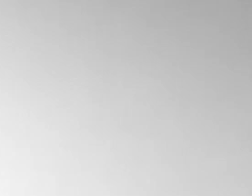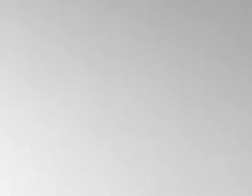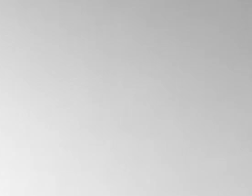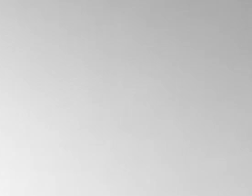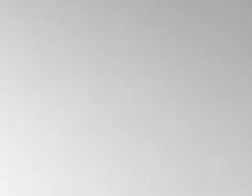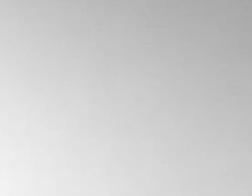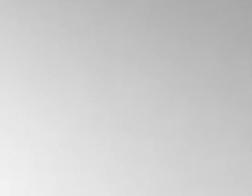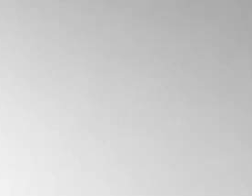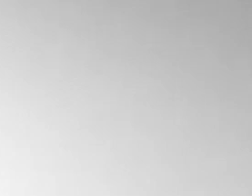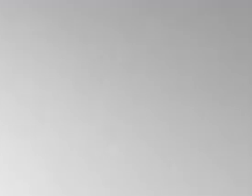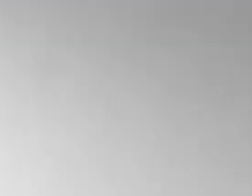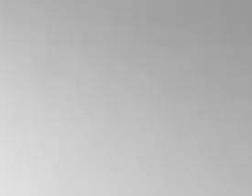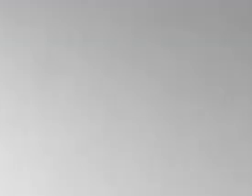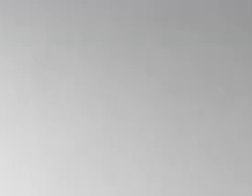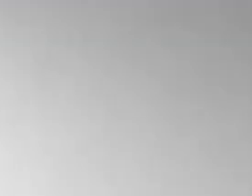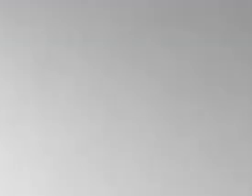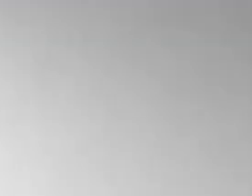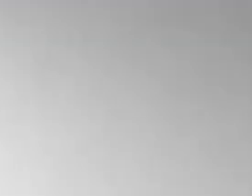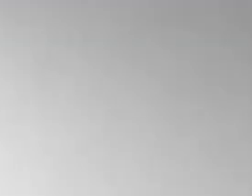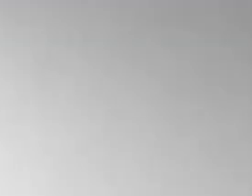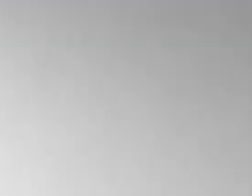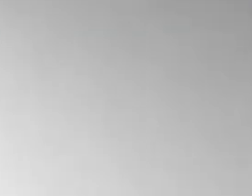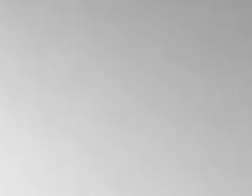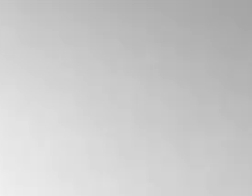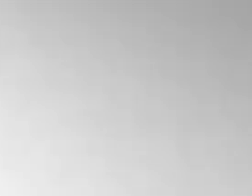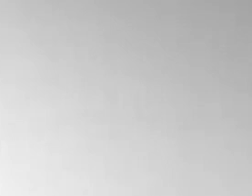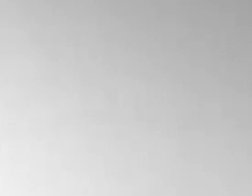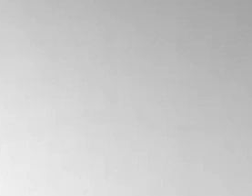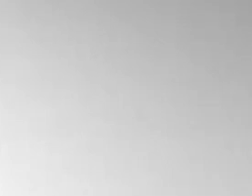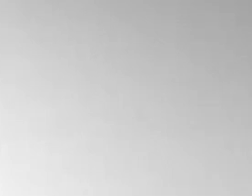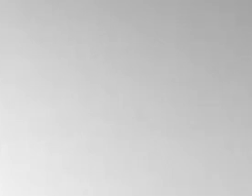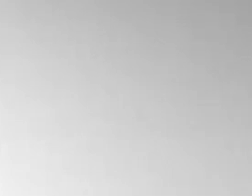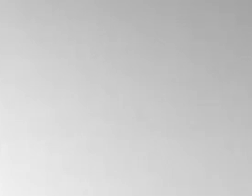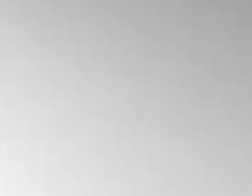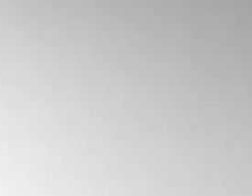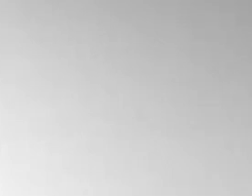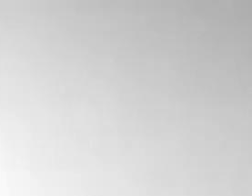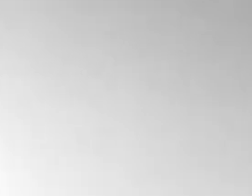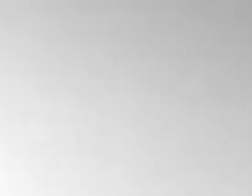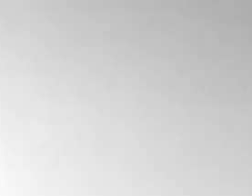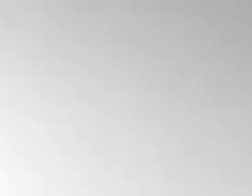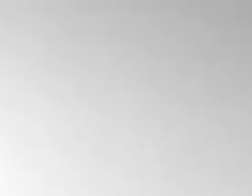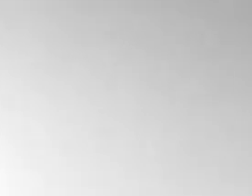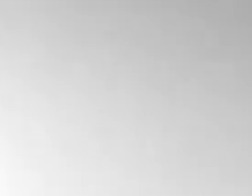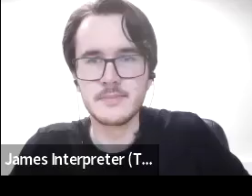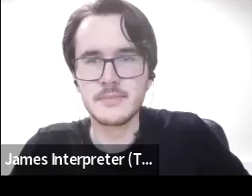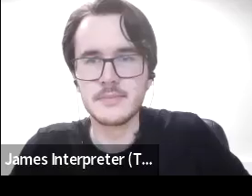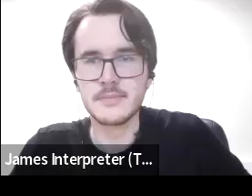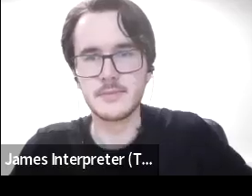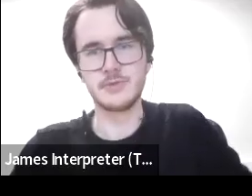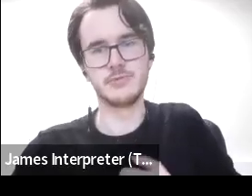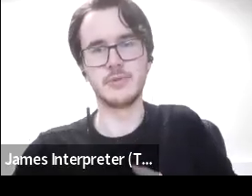I can send you afterwards, okay. Sorry about